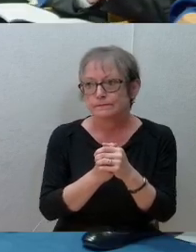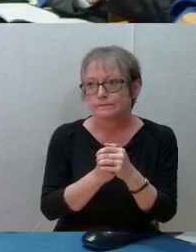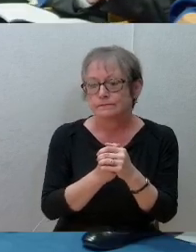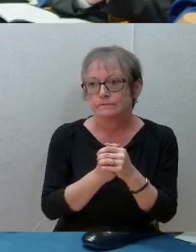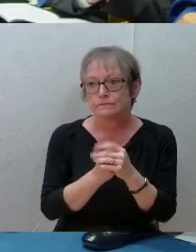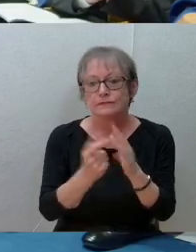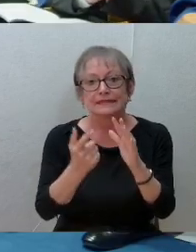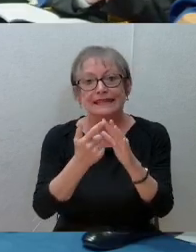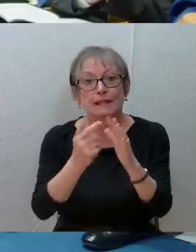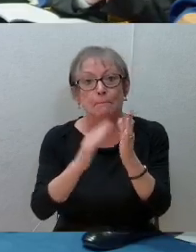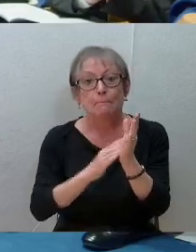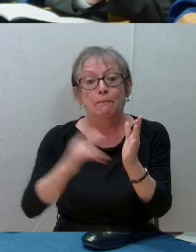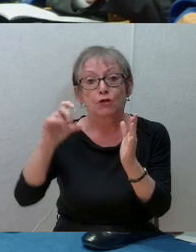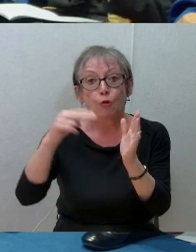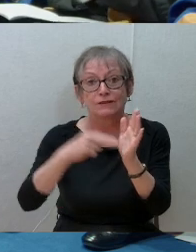Eva McNaughton.